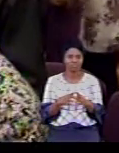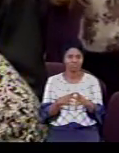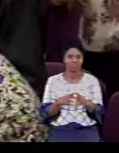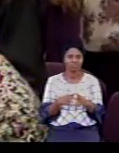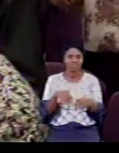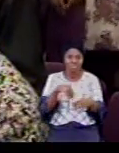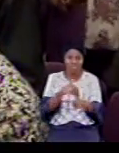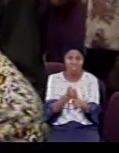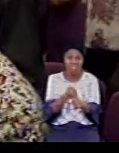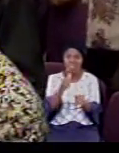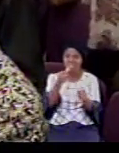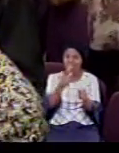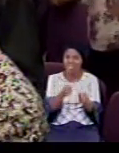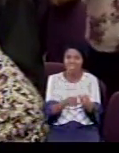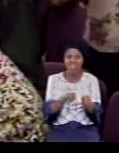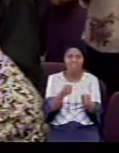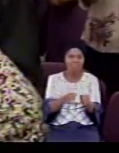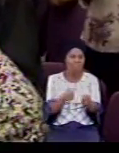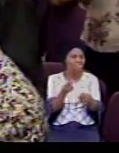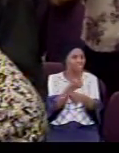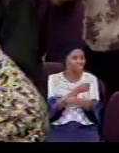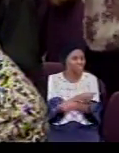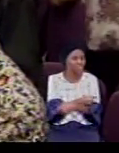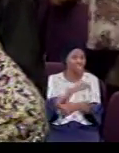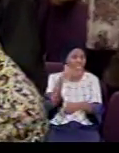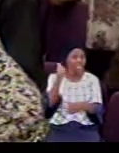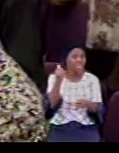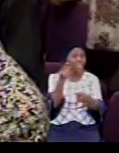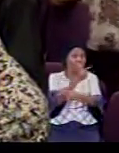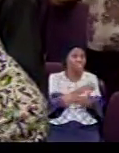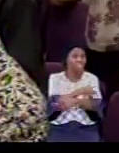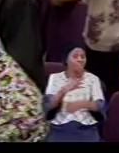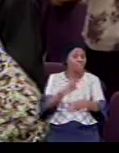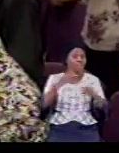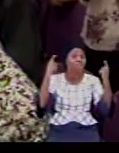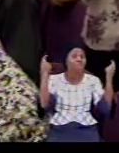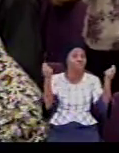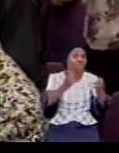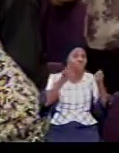Make every day a day of conquering,